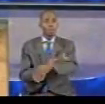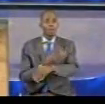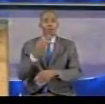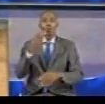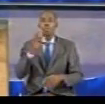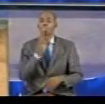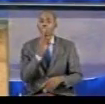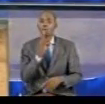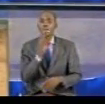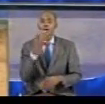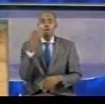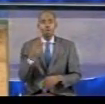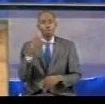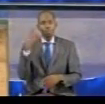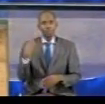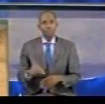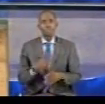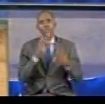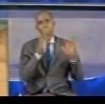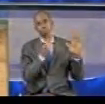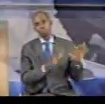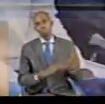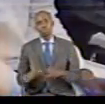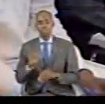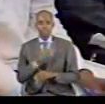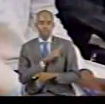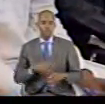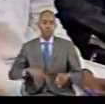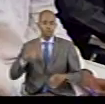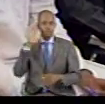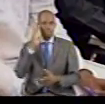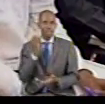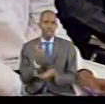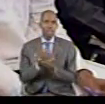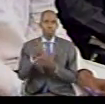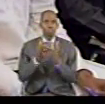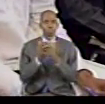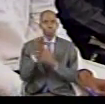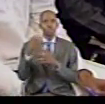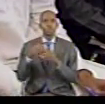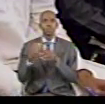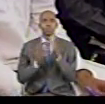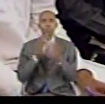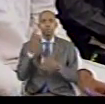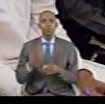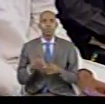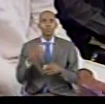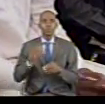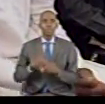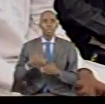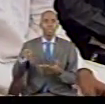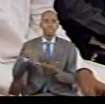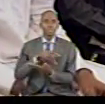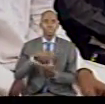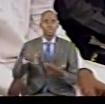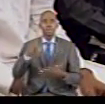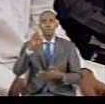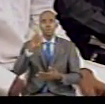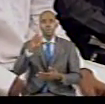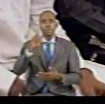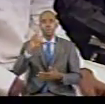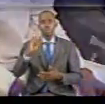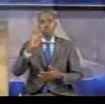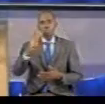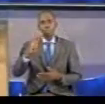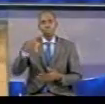the sea. The Lord will see you through. Psalm 104, we're looking at